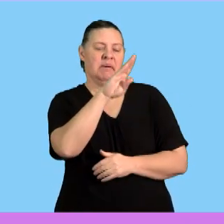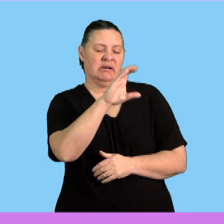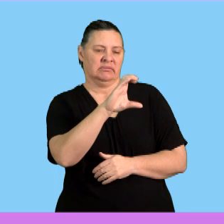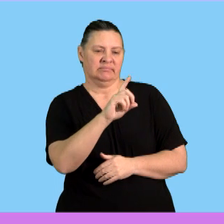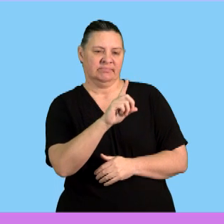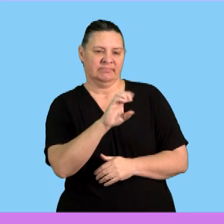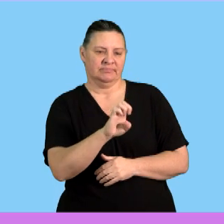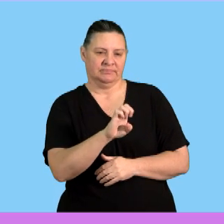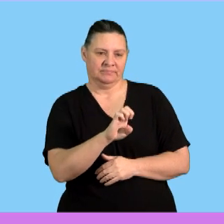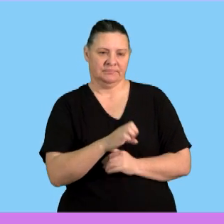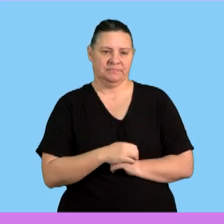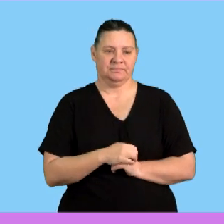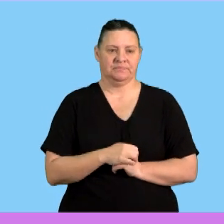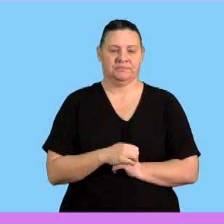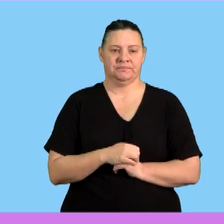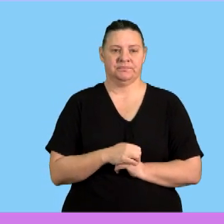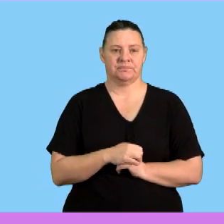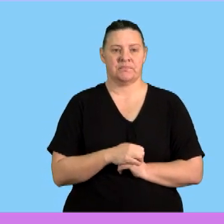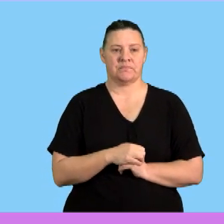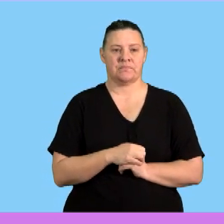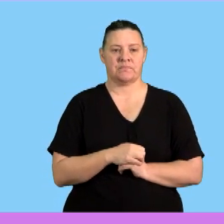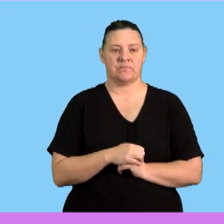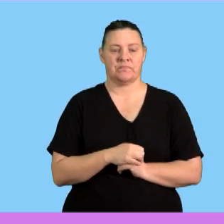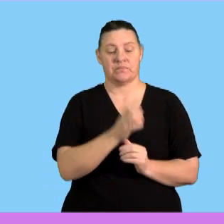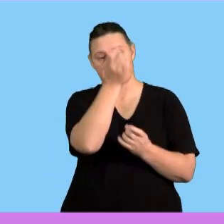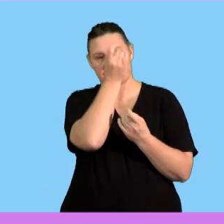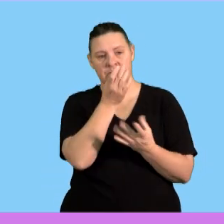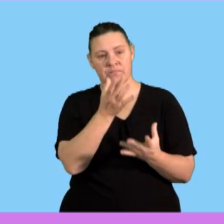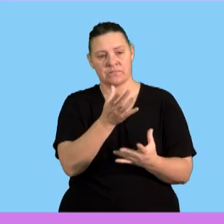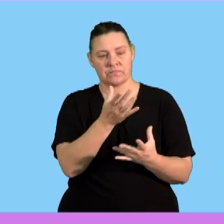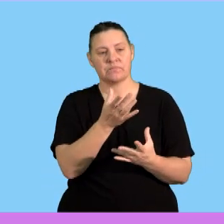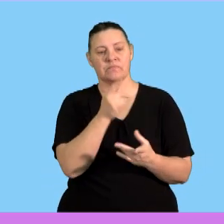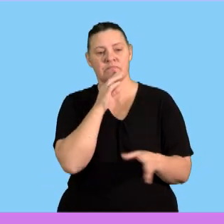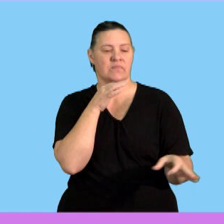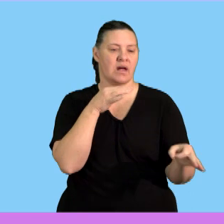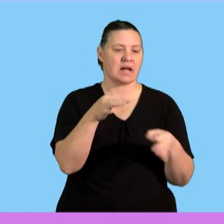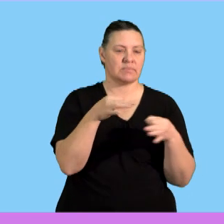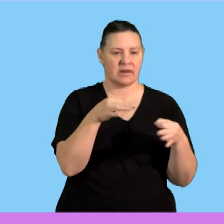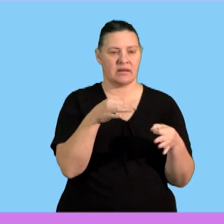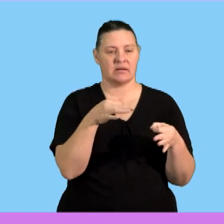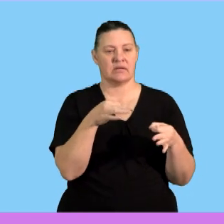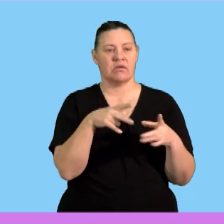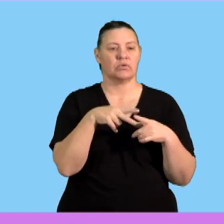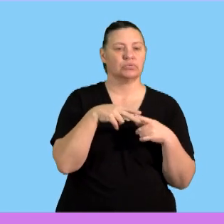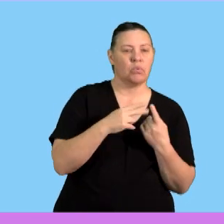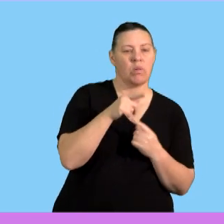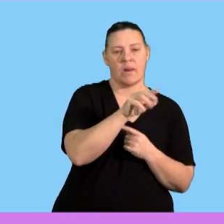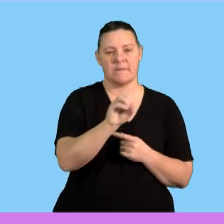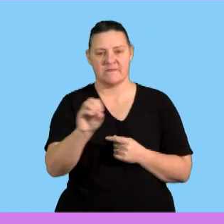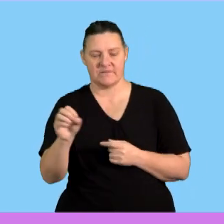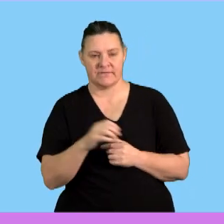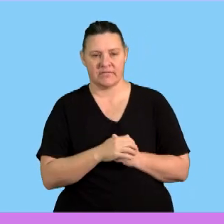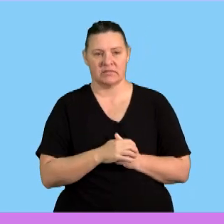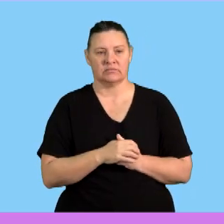A, B, all the way up to E, right? So then the information basically describe what tool